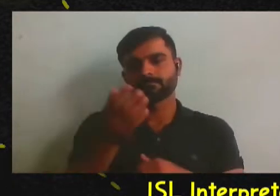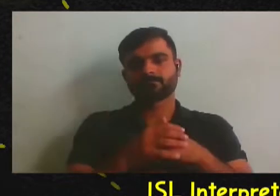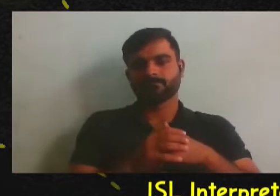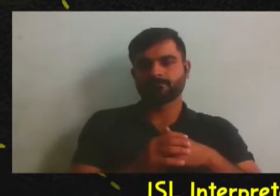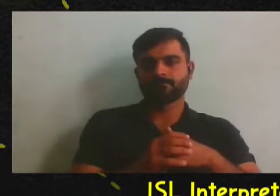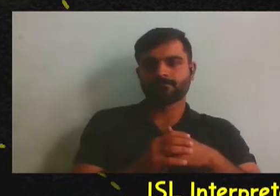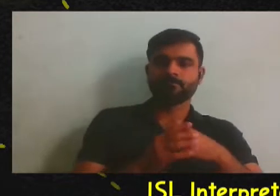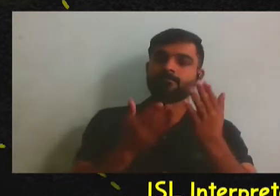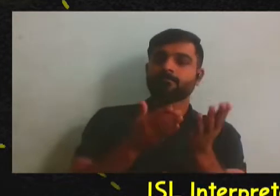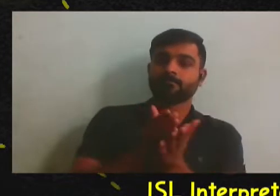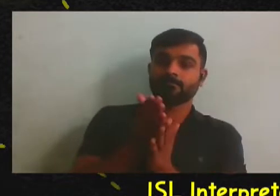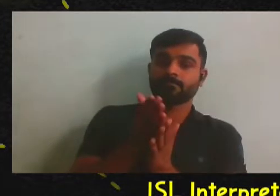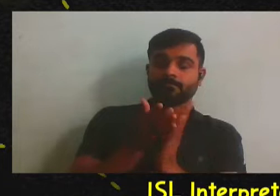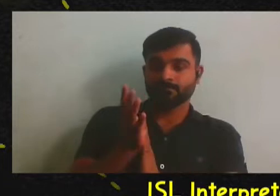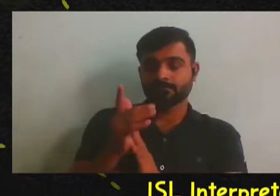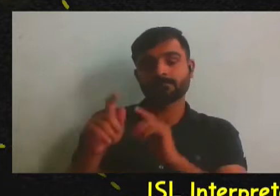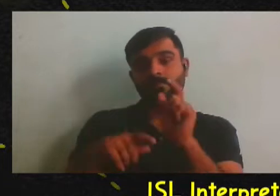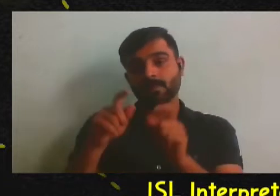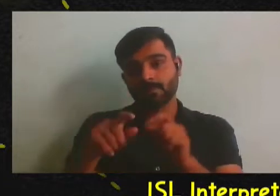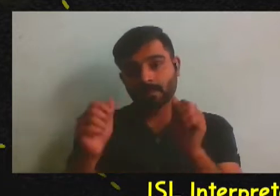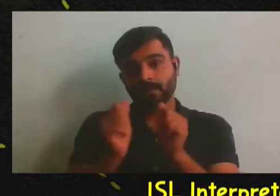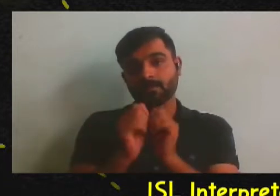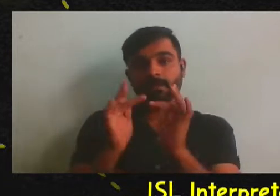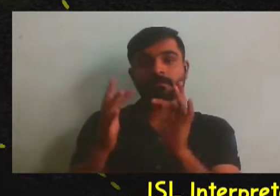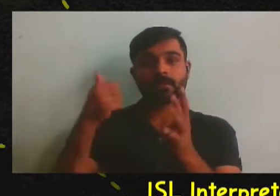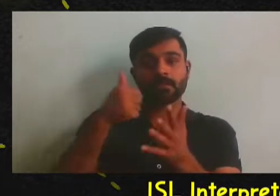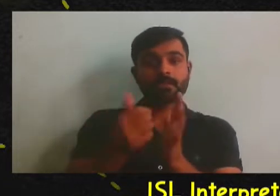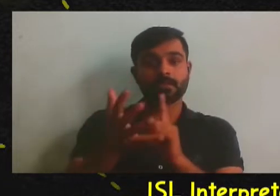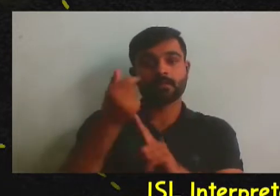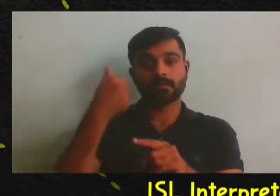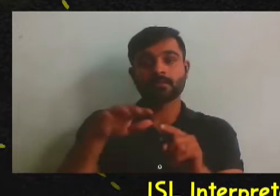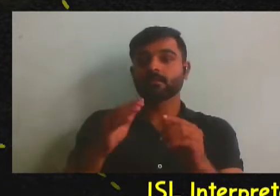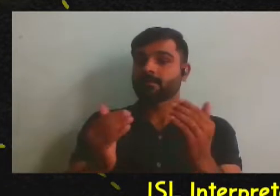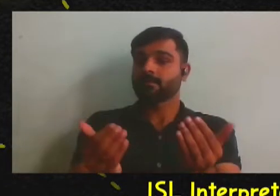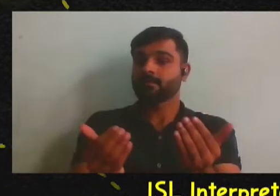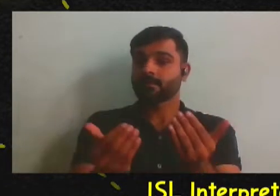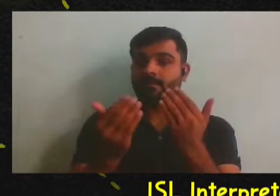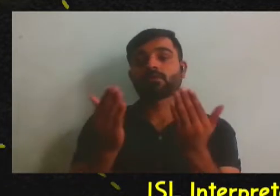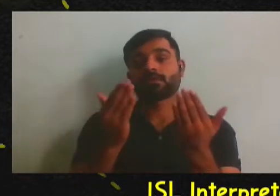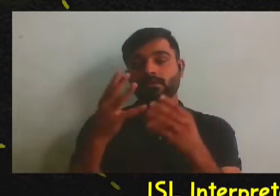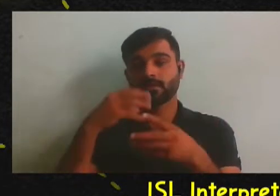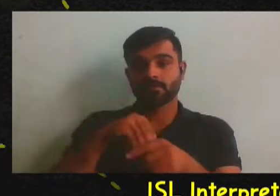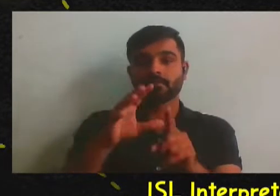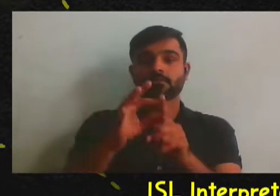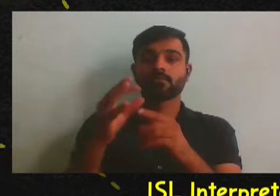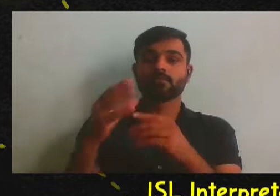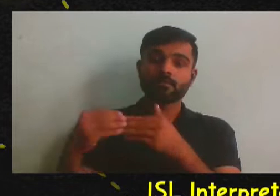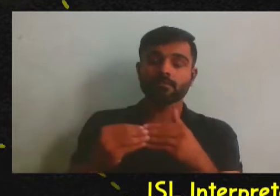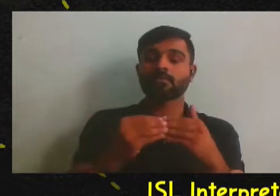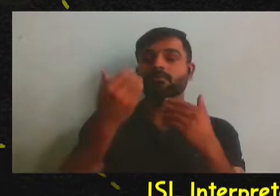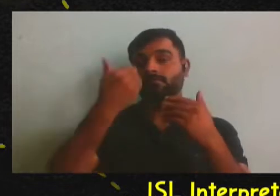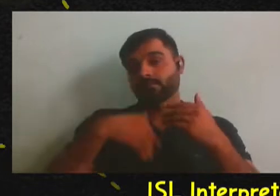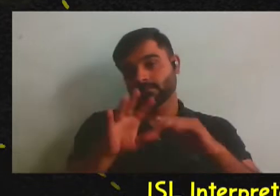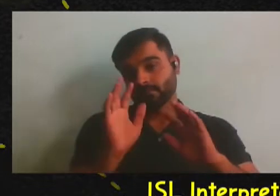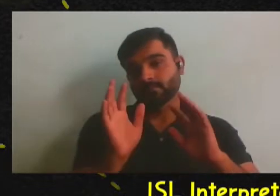the way people reached out to support services was through either